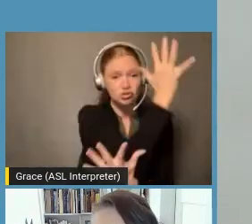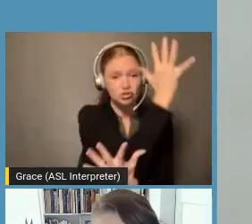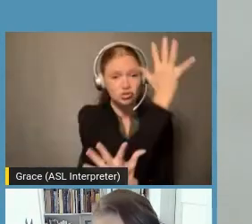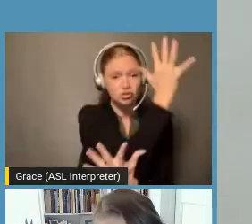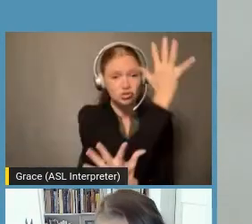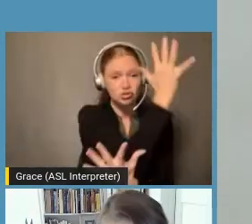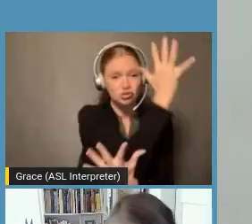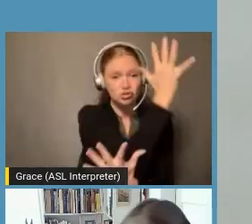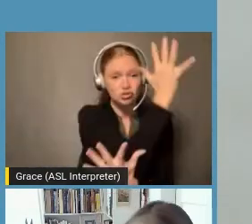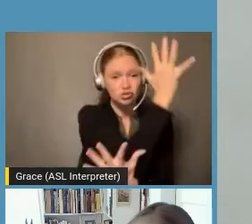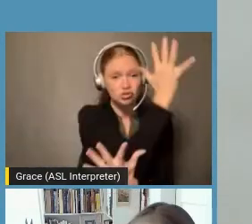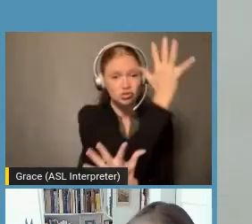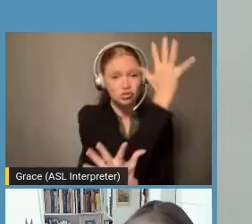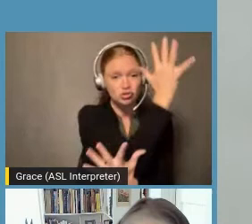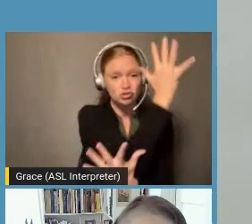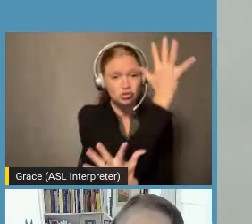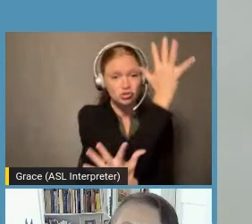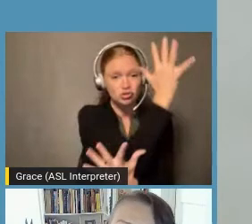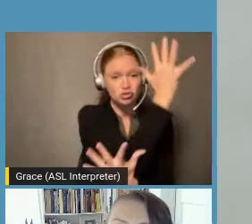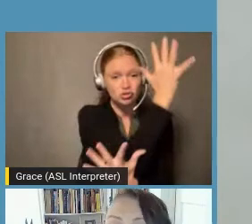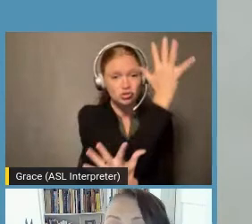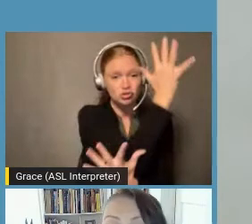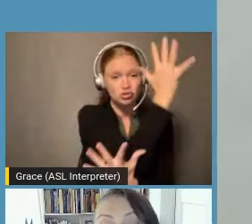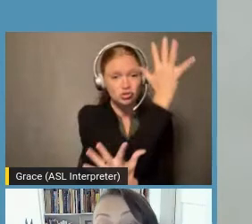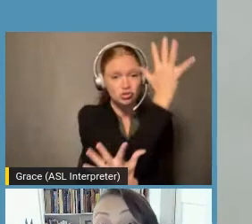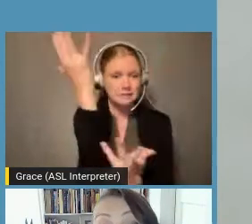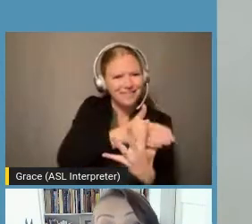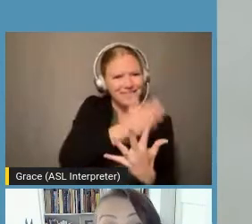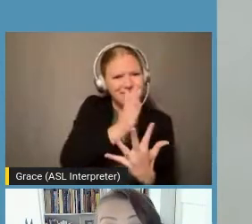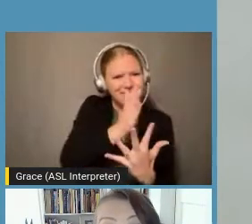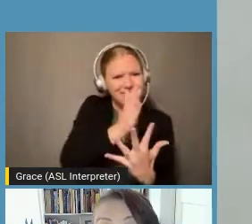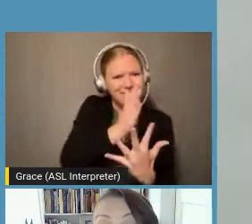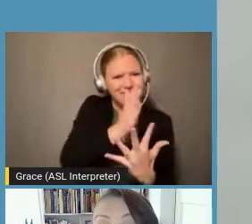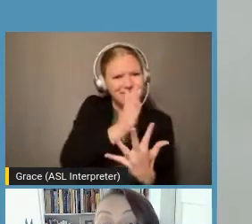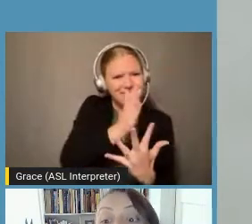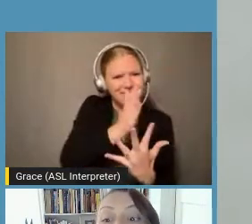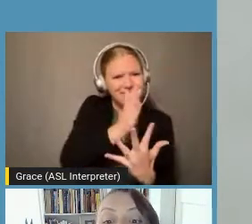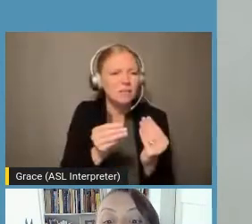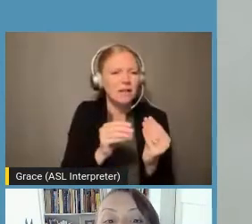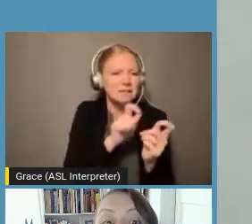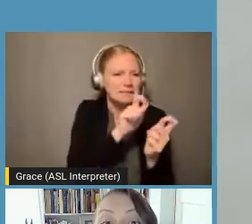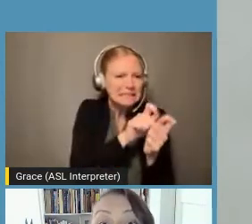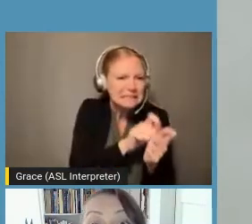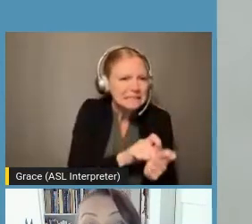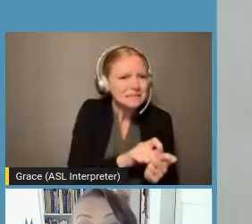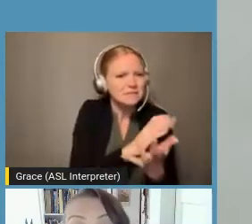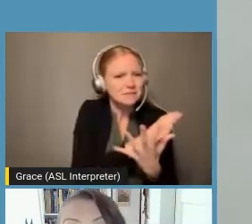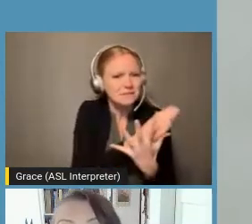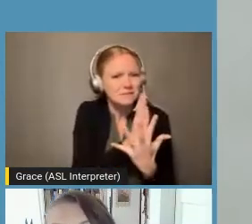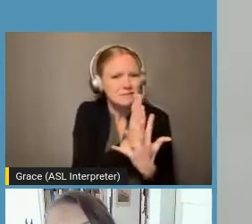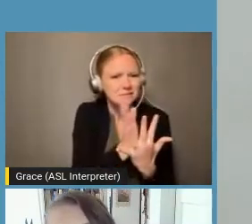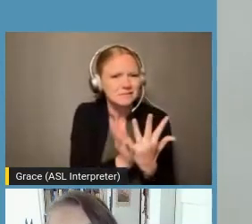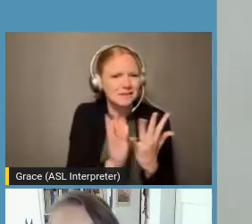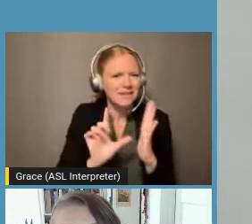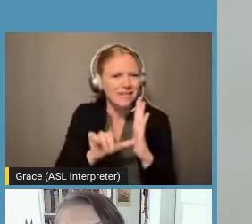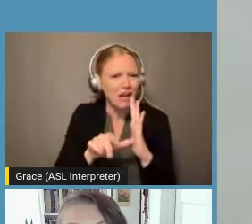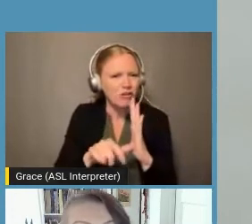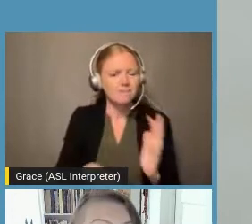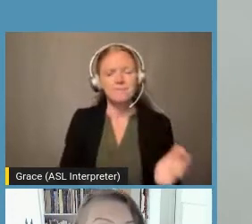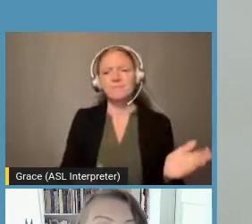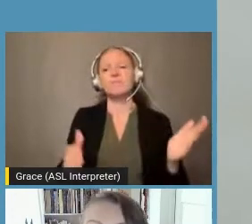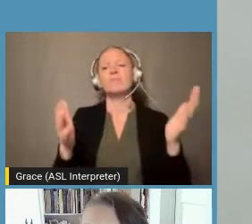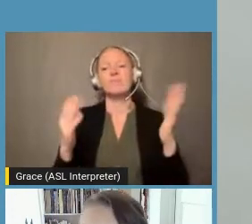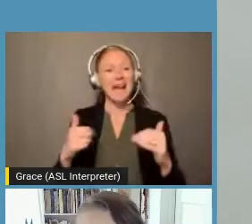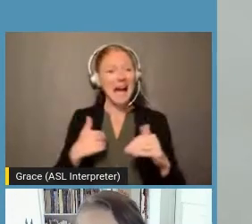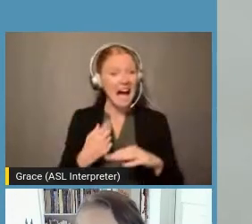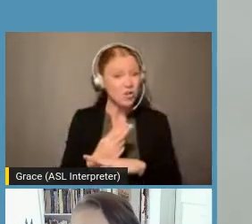lot more successful. I use my calendar a lot to keep track of all the things I'm doing, not